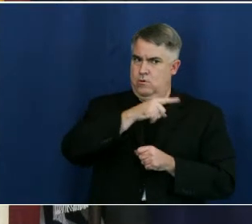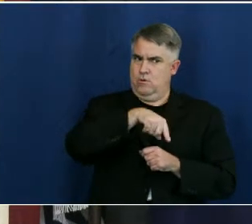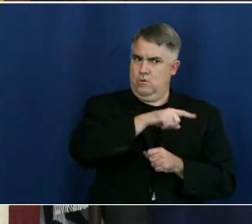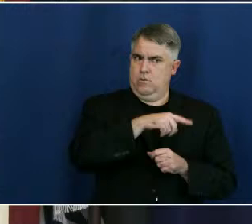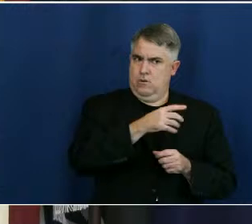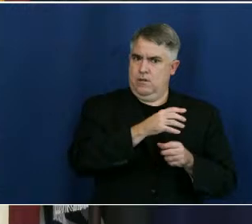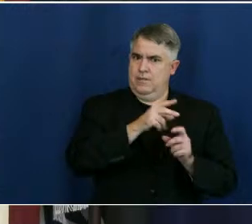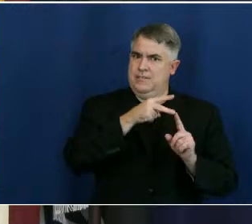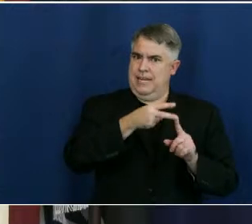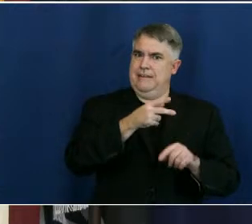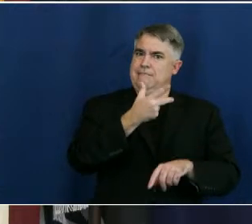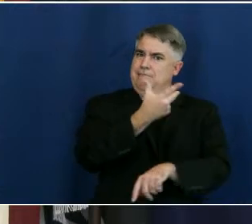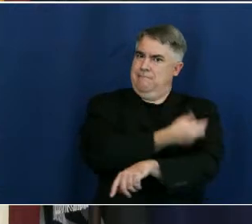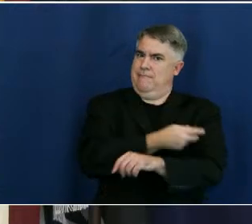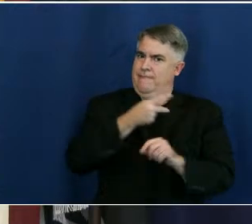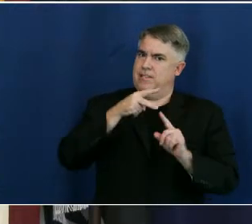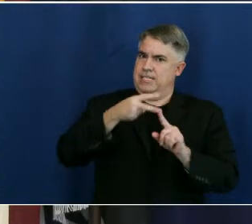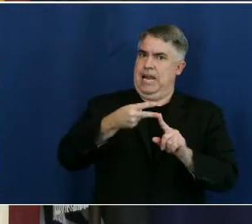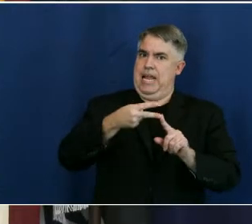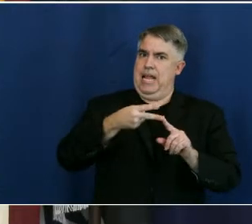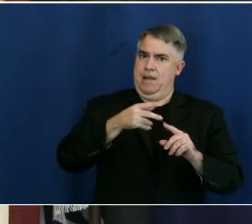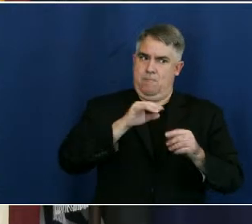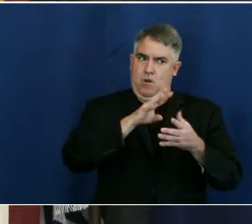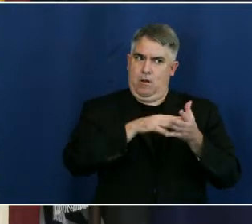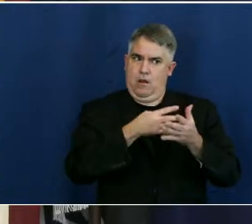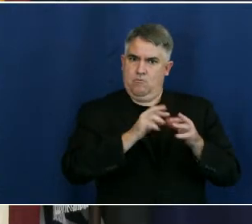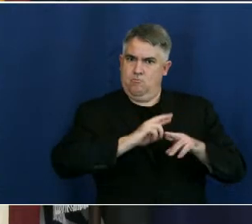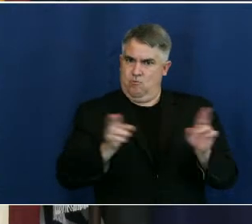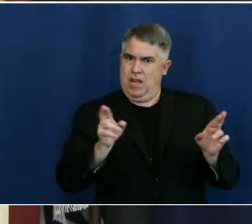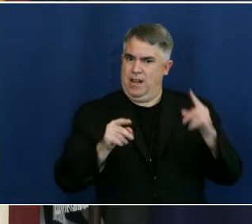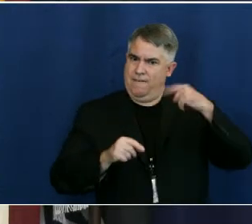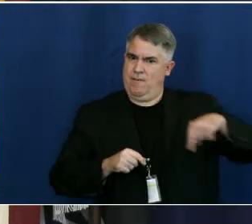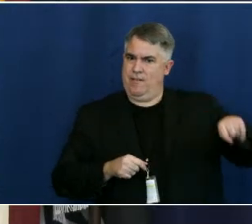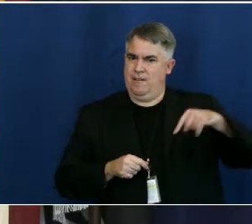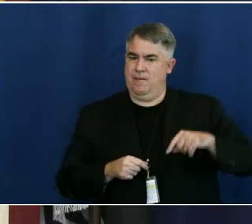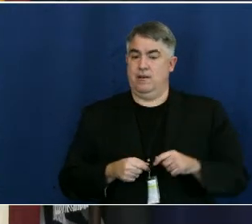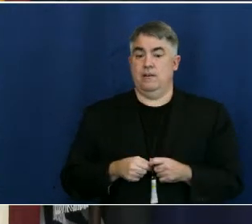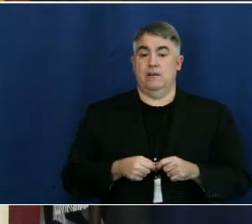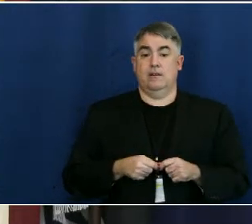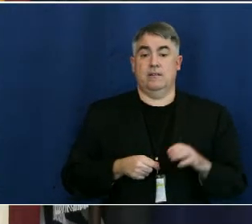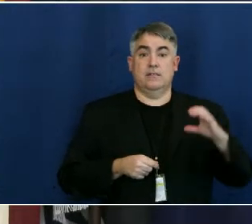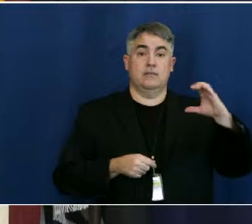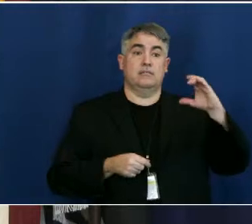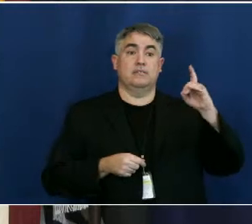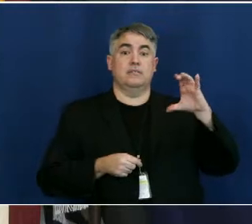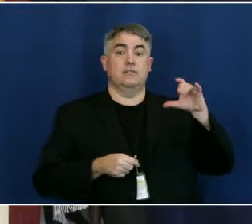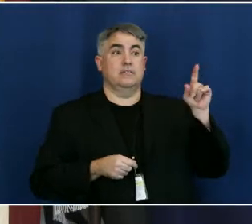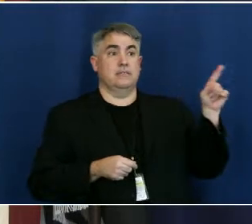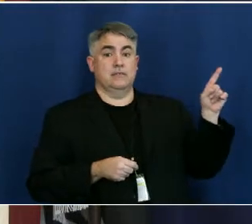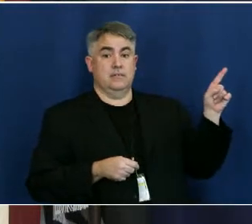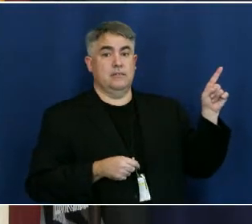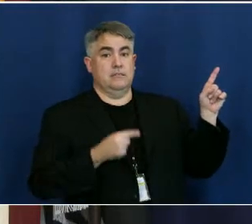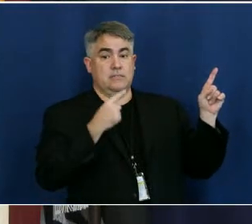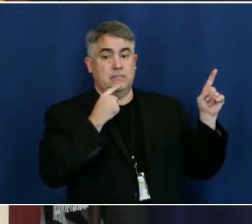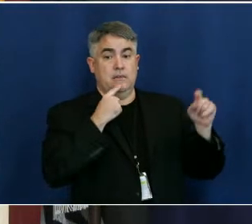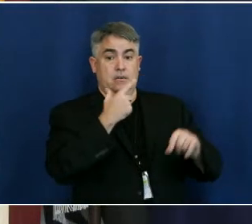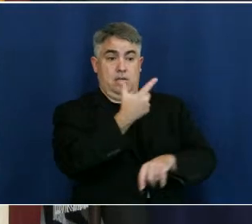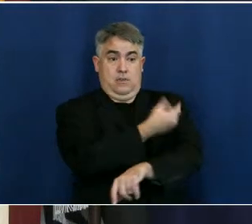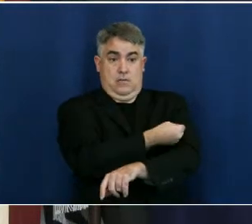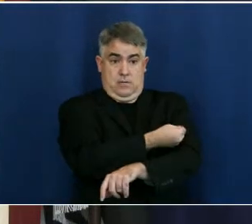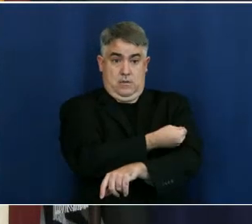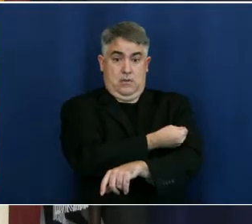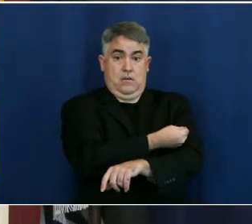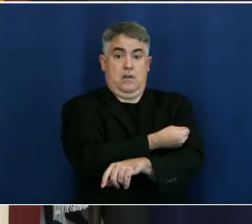schedule? Some guidance from the CDC recently that said, well, actually, you can wait up to 6 weeks after the first